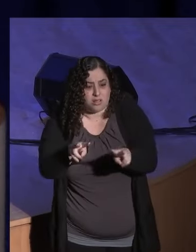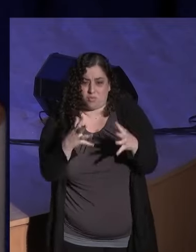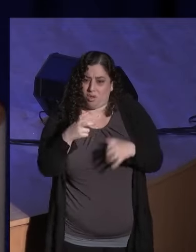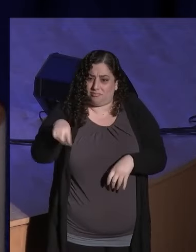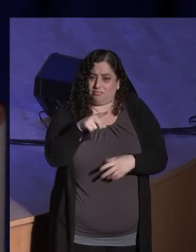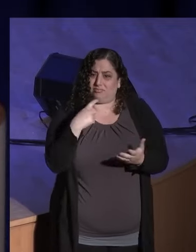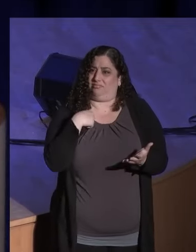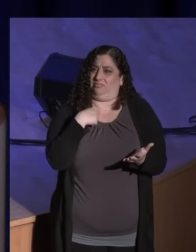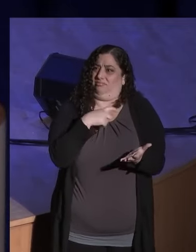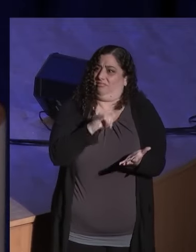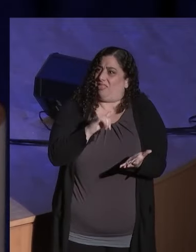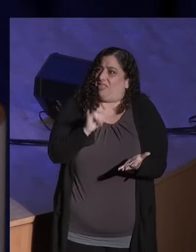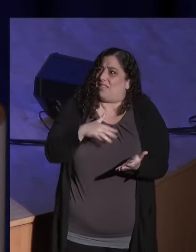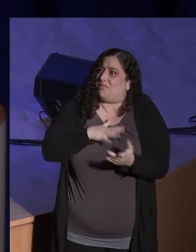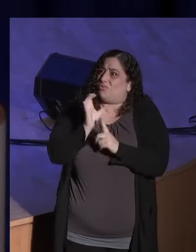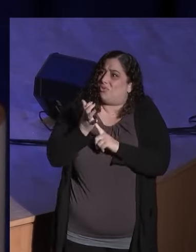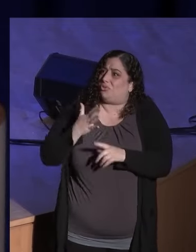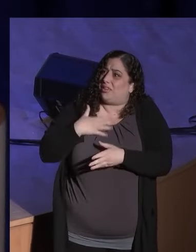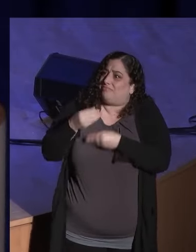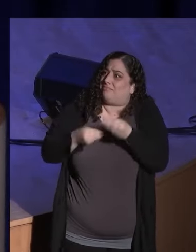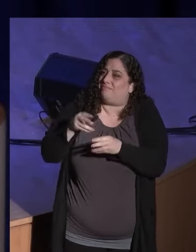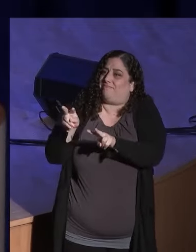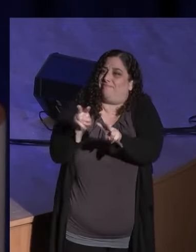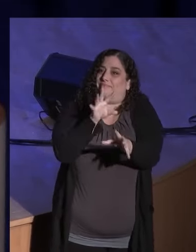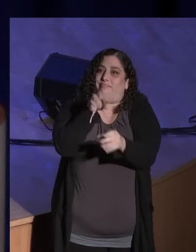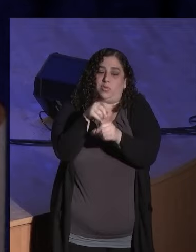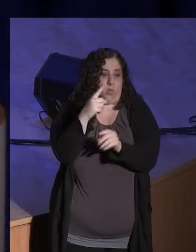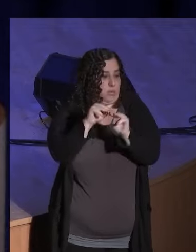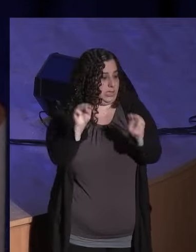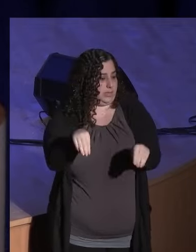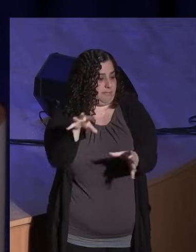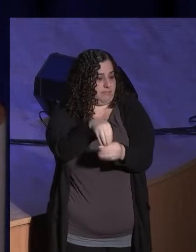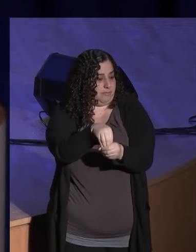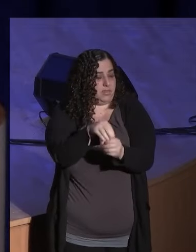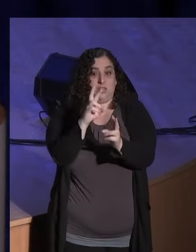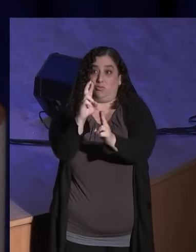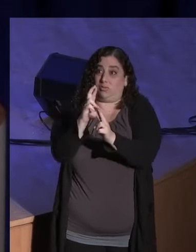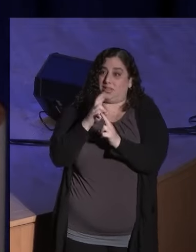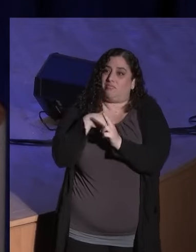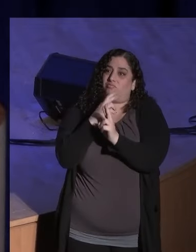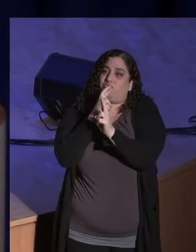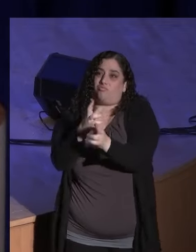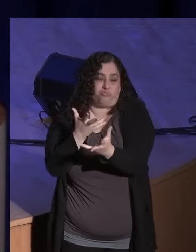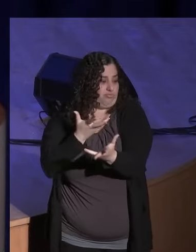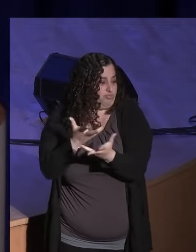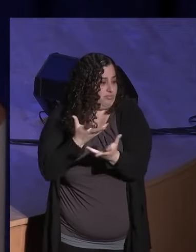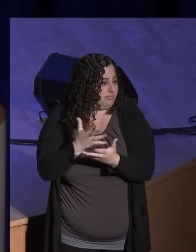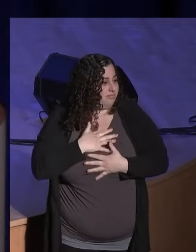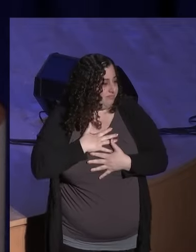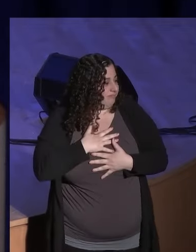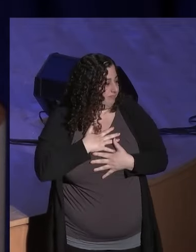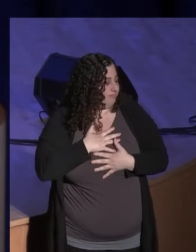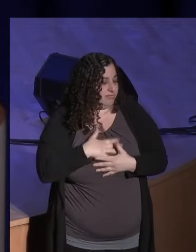recognized and respected. The museum ensures our visibility as Native people